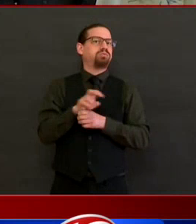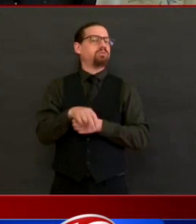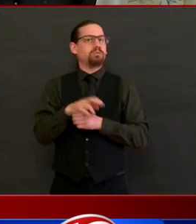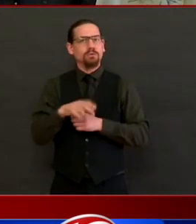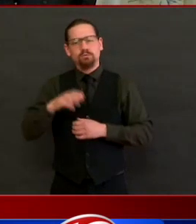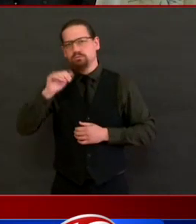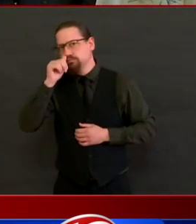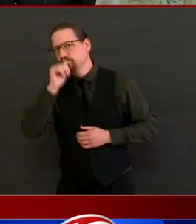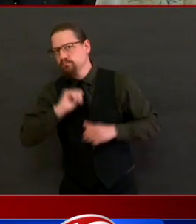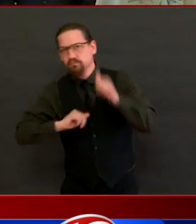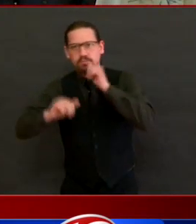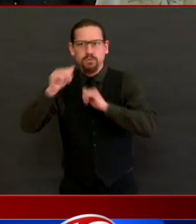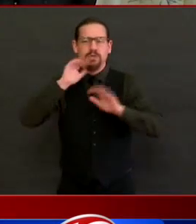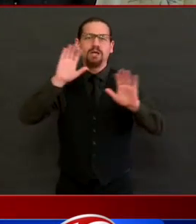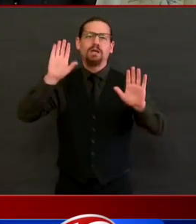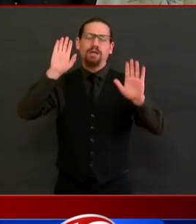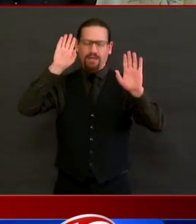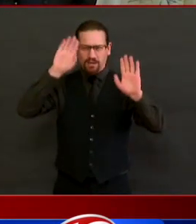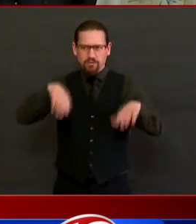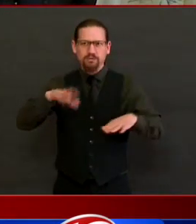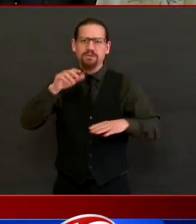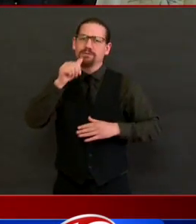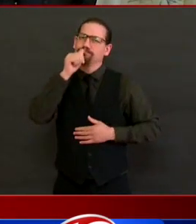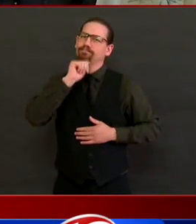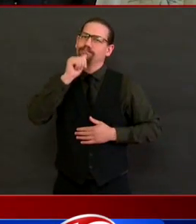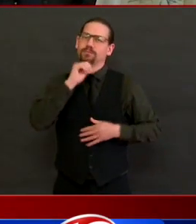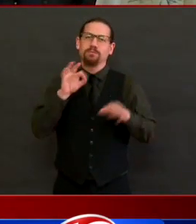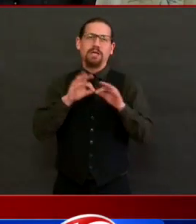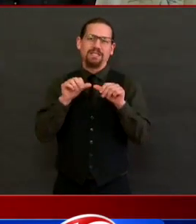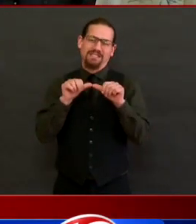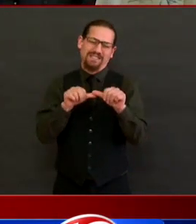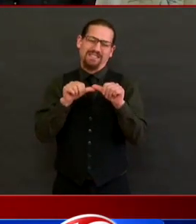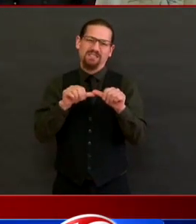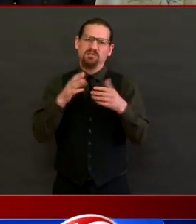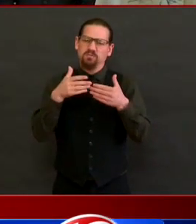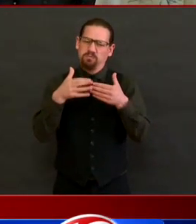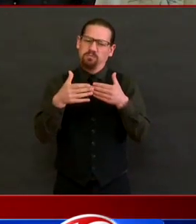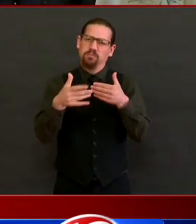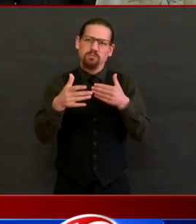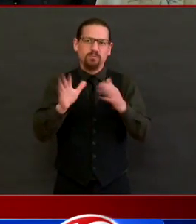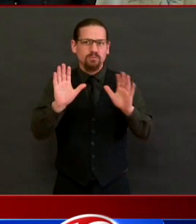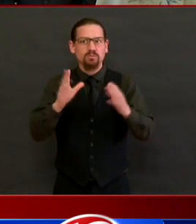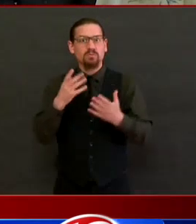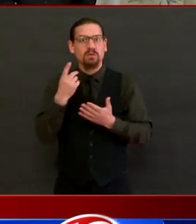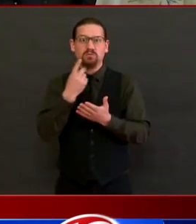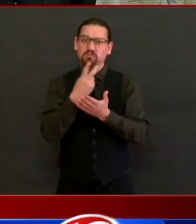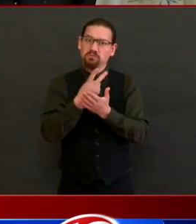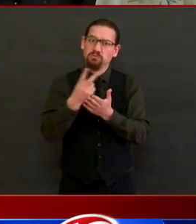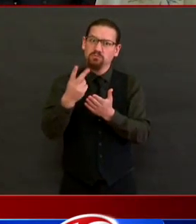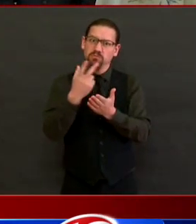bit longer. It's still a critical time these next couple of weeks. And